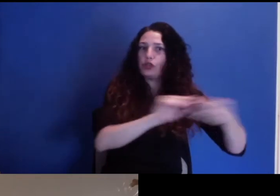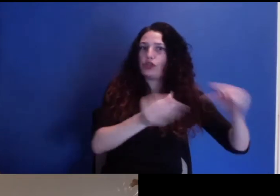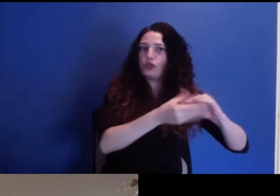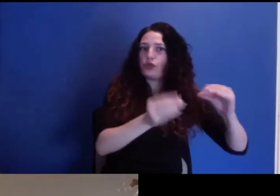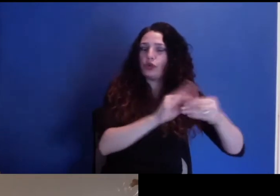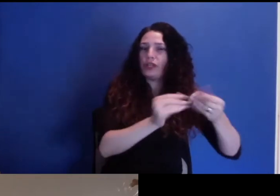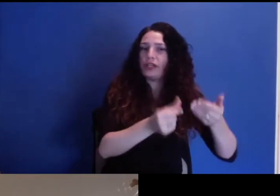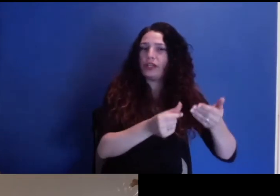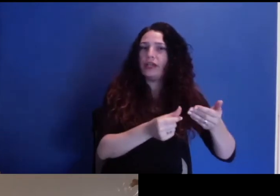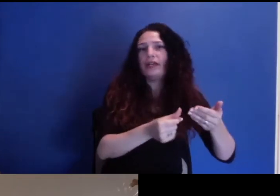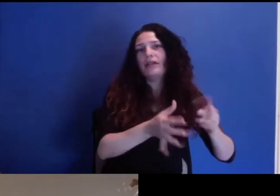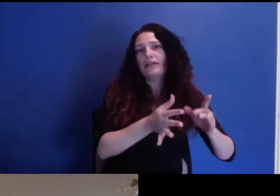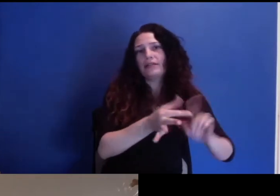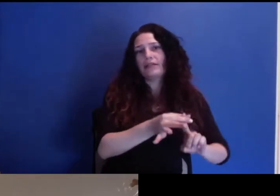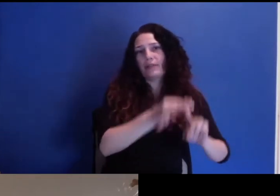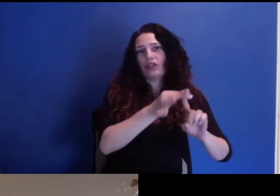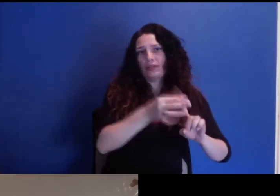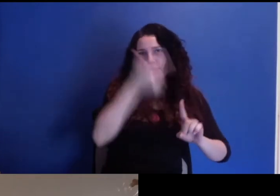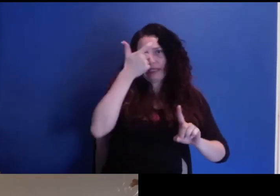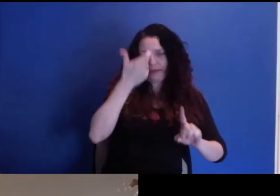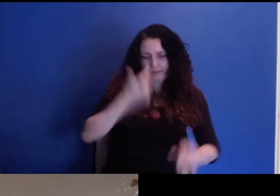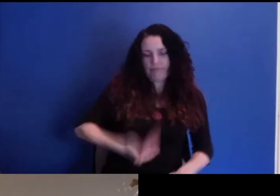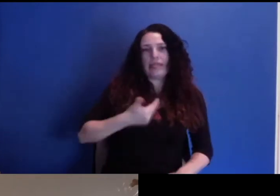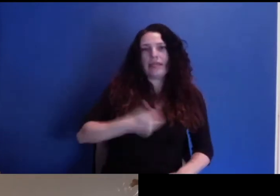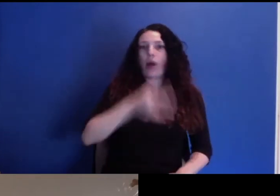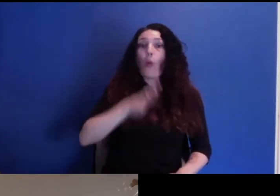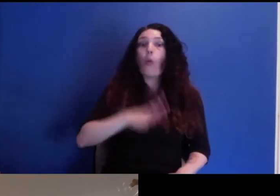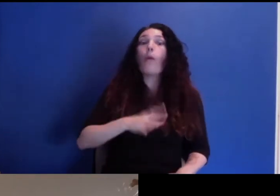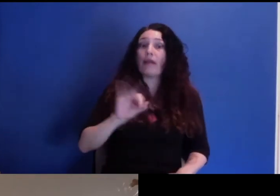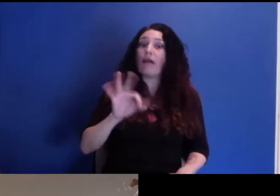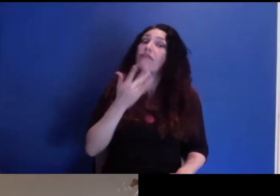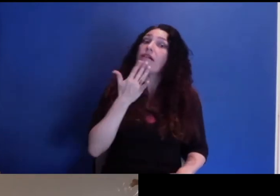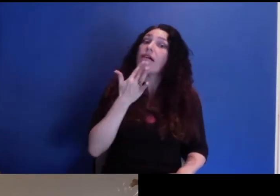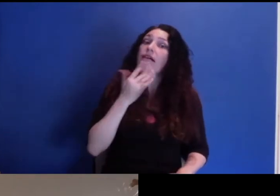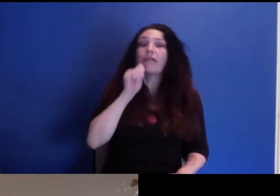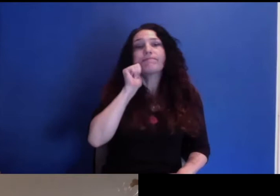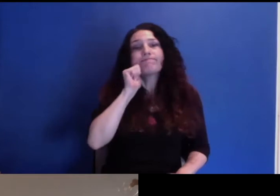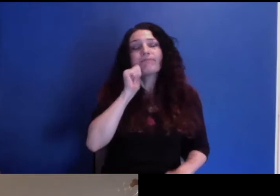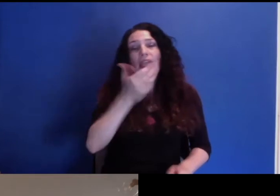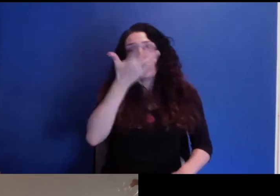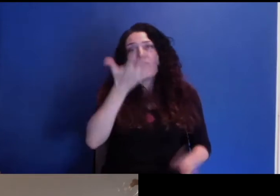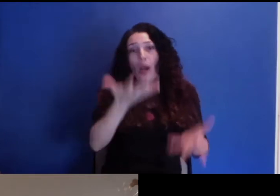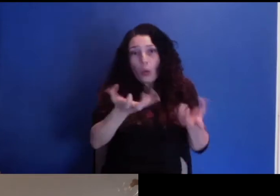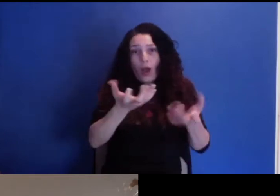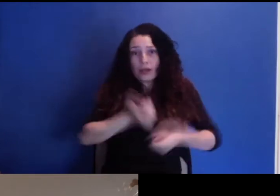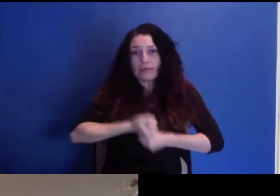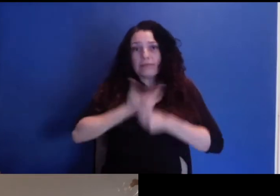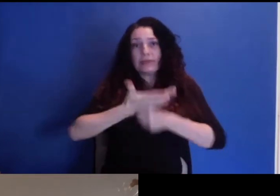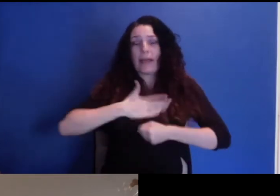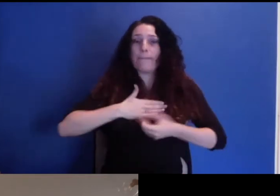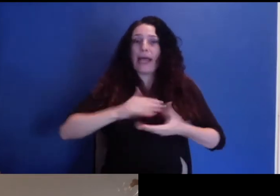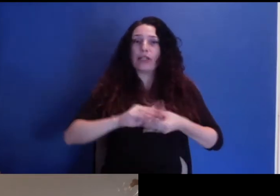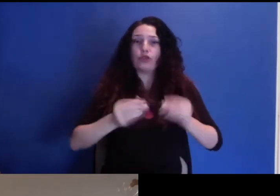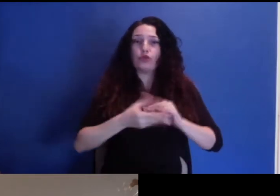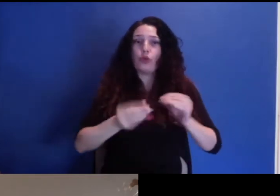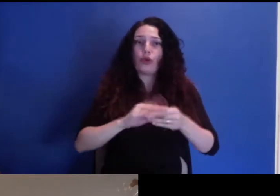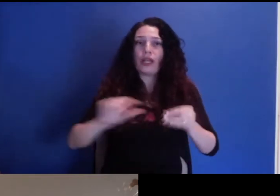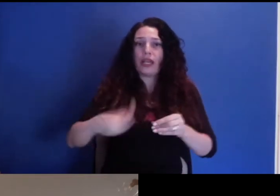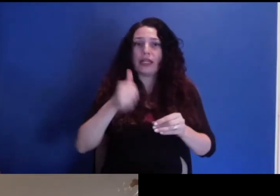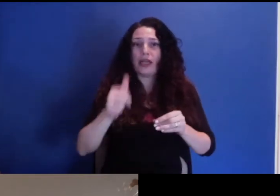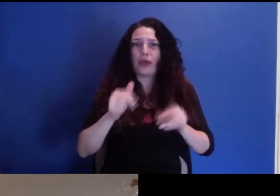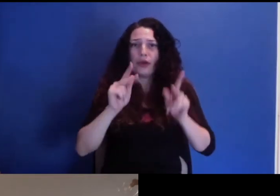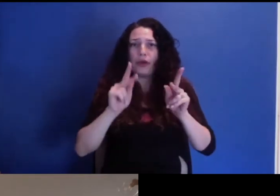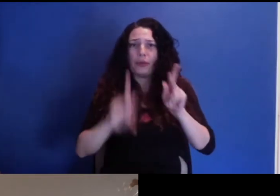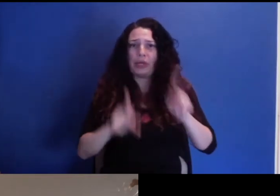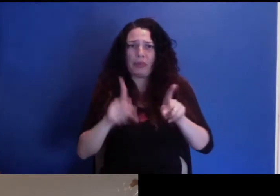me being a woman of color and wanting to tell my story, and then people telling me the same thing, like, well, your story is too niche.